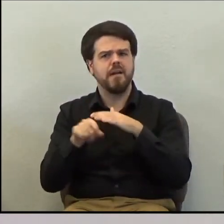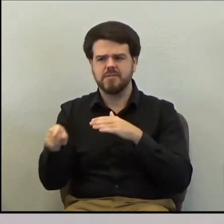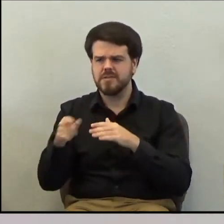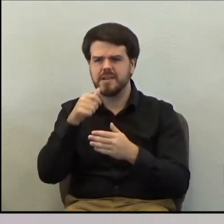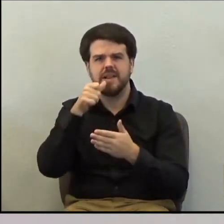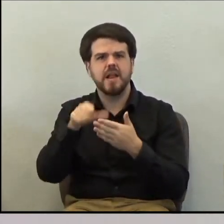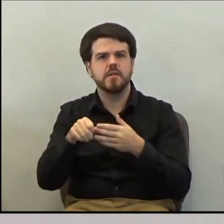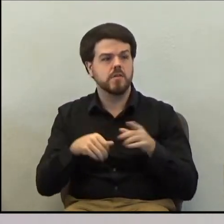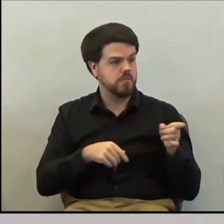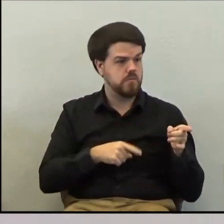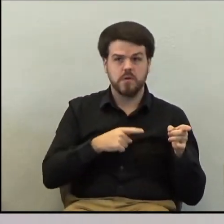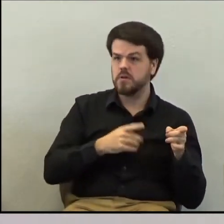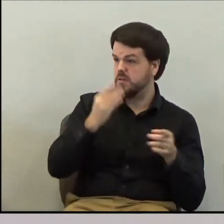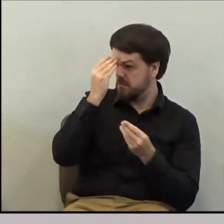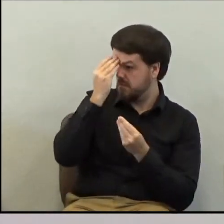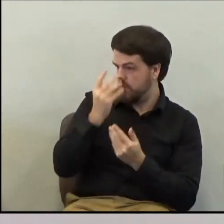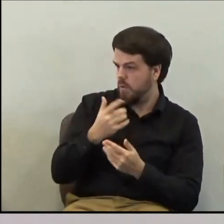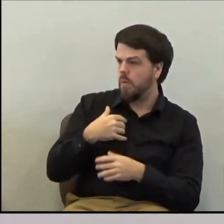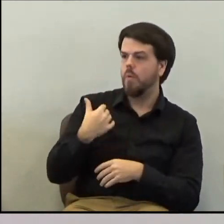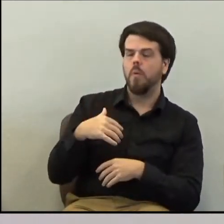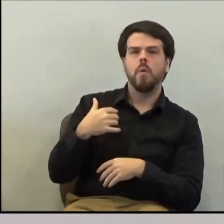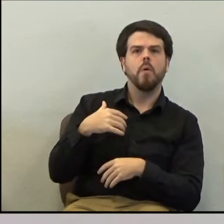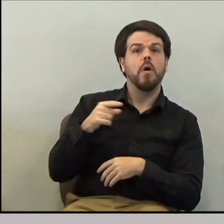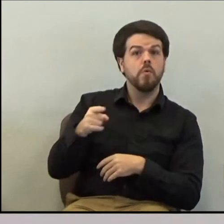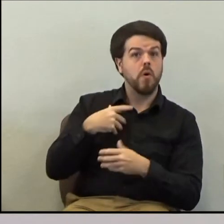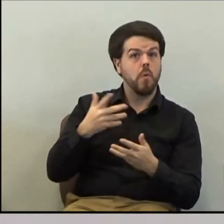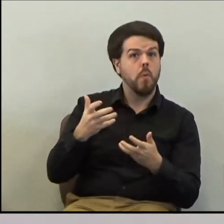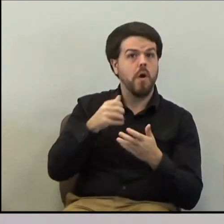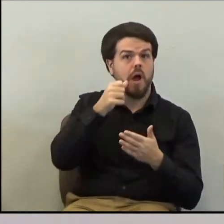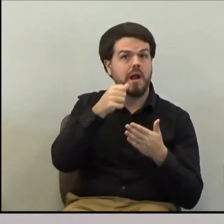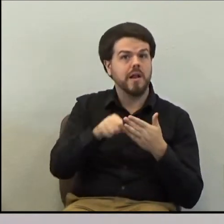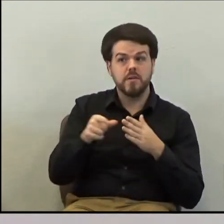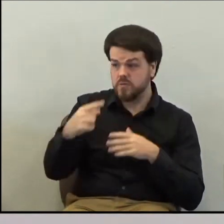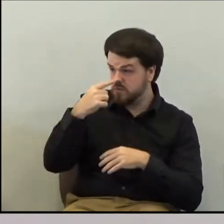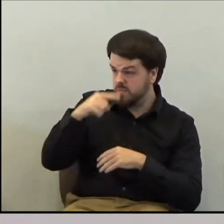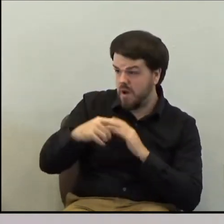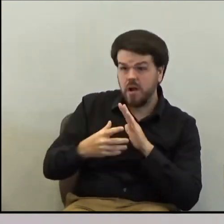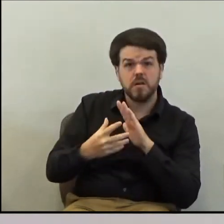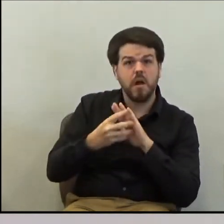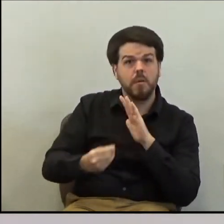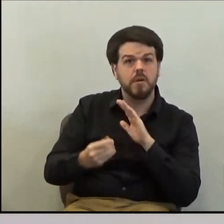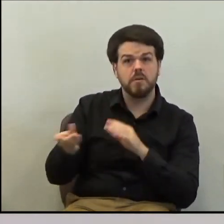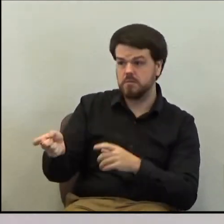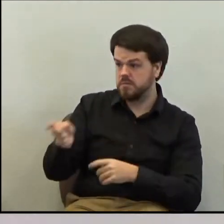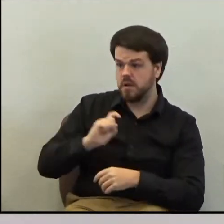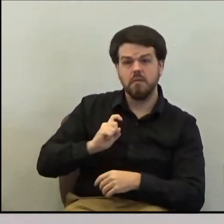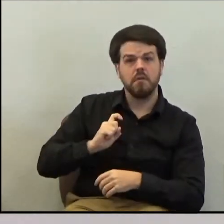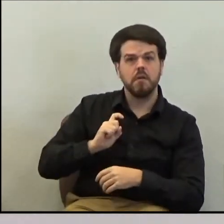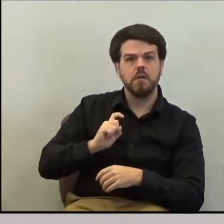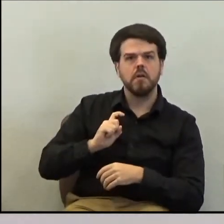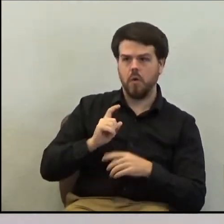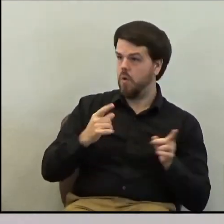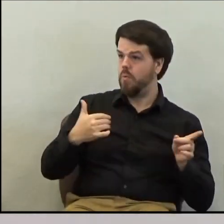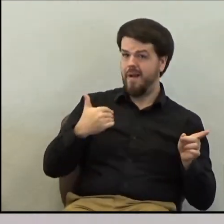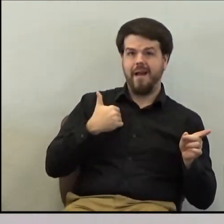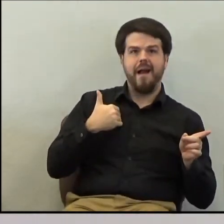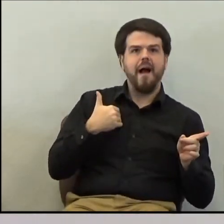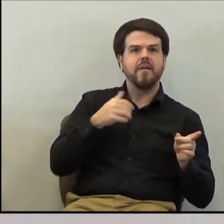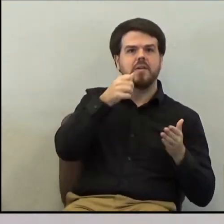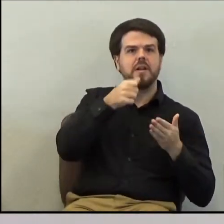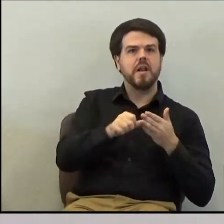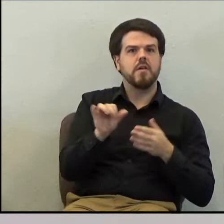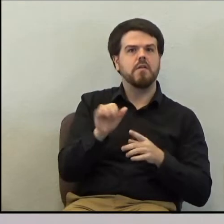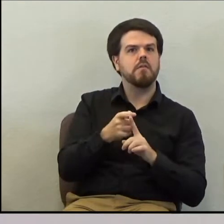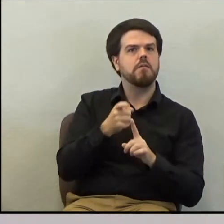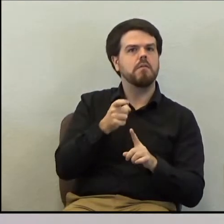in Philippi said, hey, we hear you have a letter from Paul. Would you make us a copy? And we have a letter from Paul as well. We will make